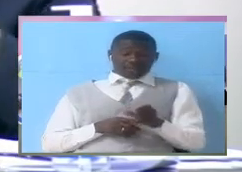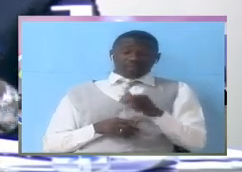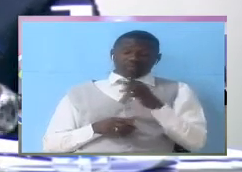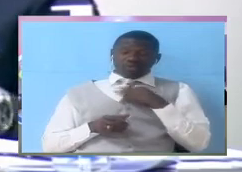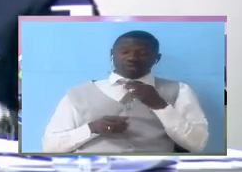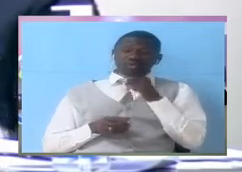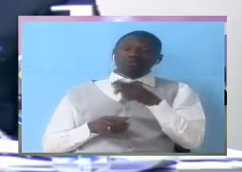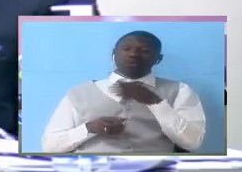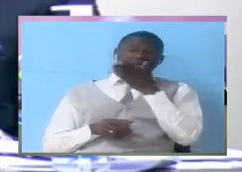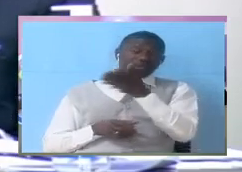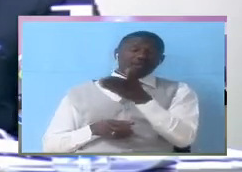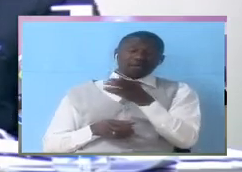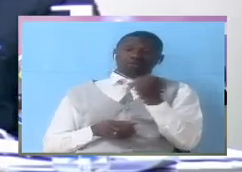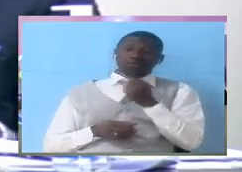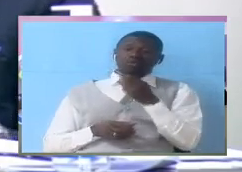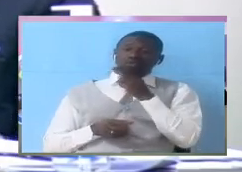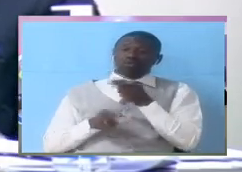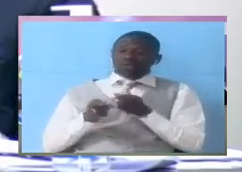the basis